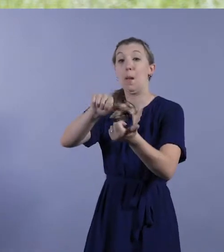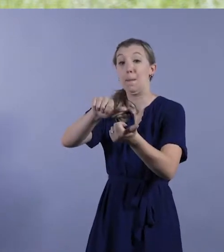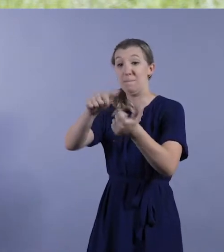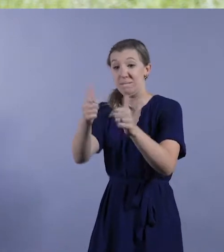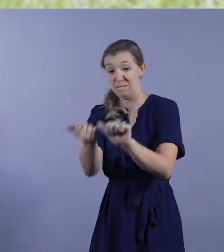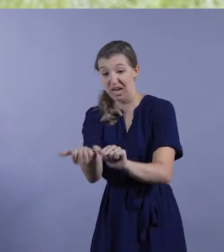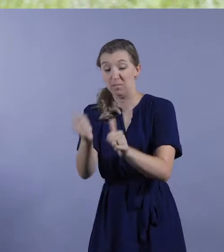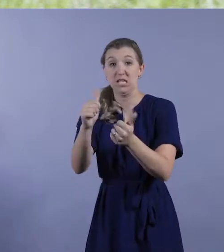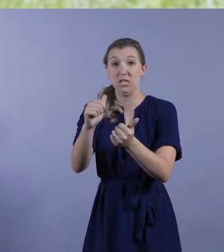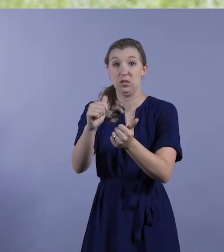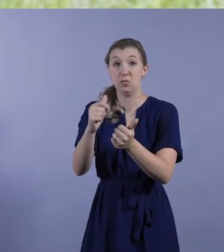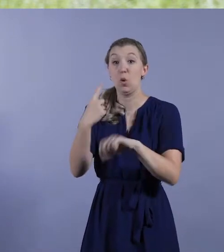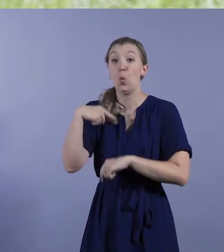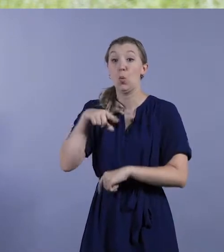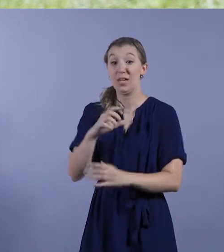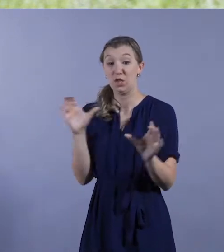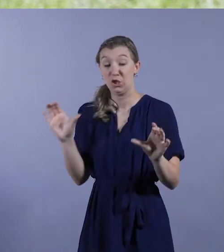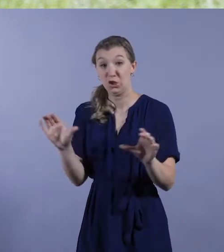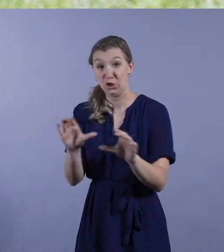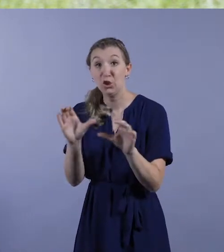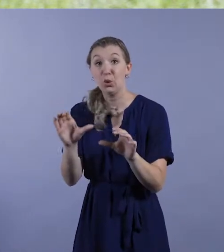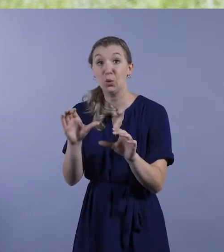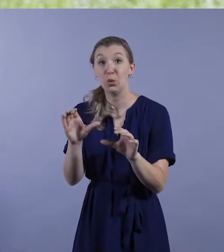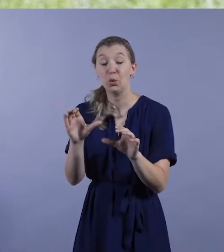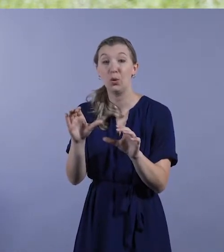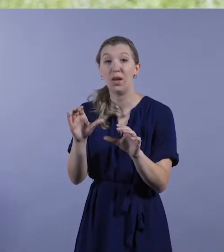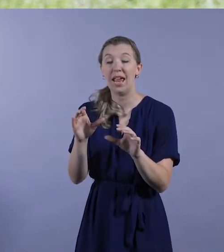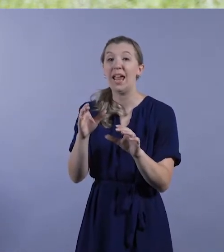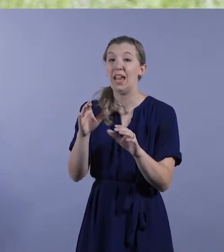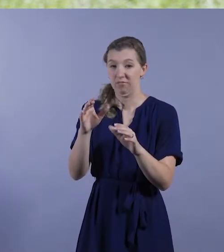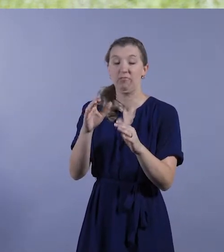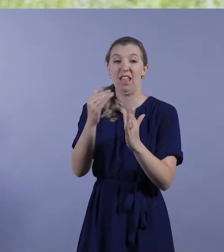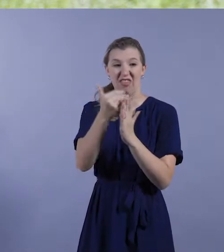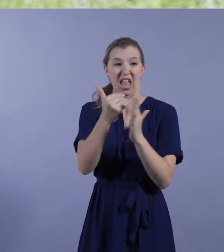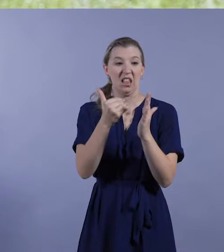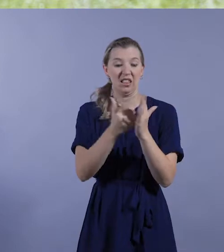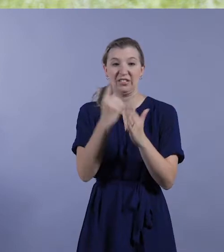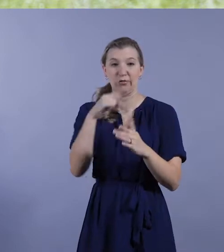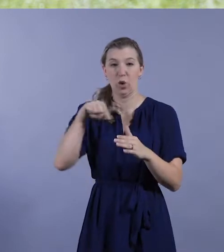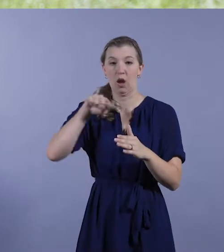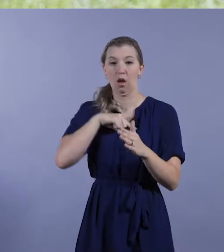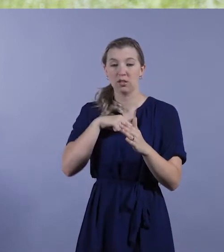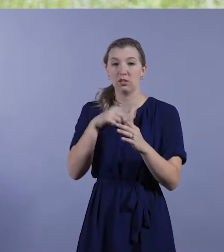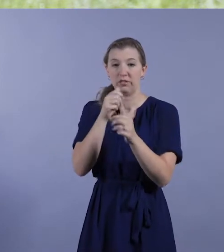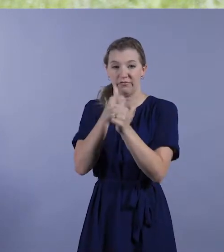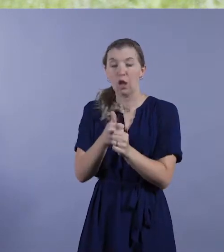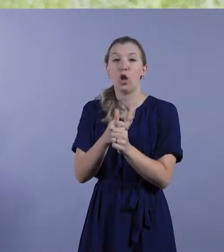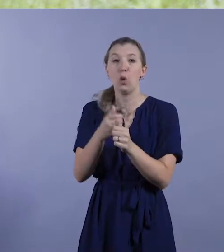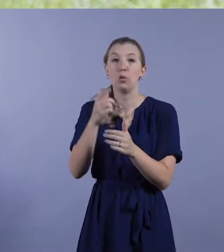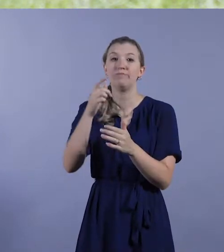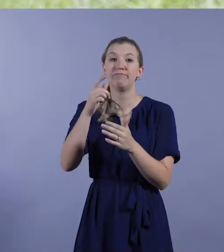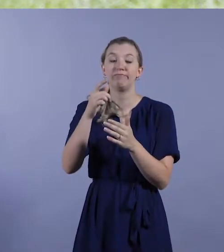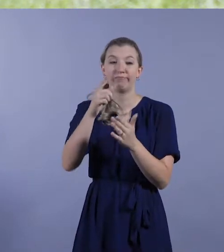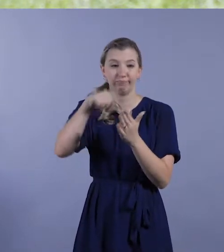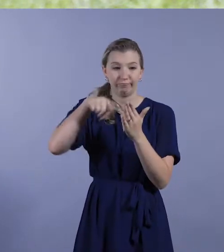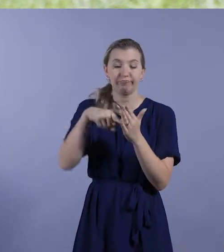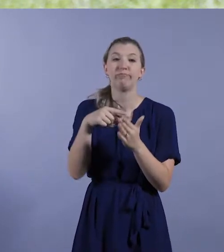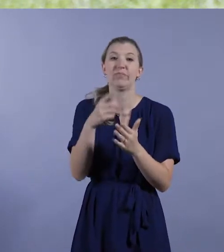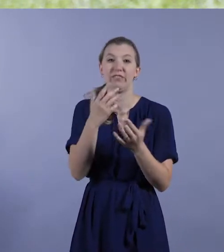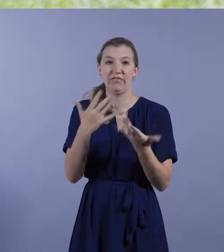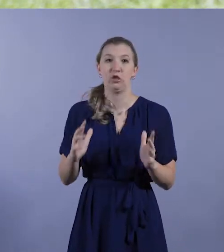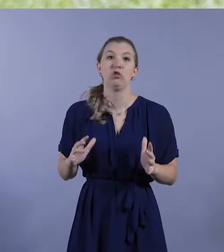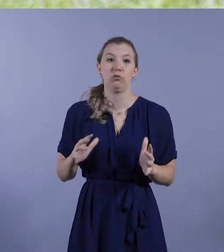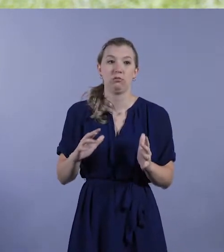one thing that we do, and it does get crossed off the list. Every person who gets baptized here today will never need to be baptized